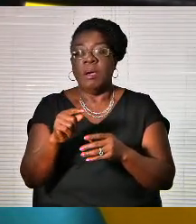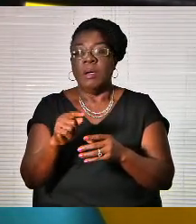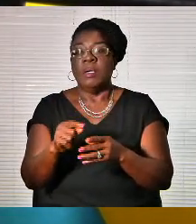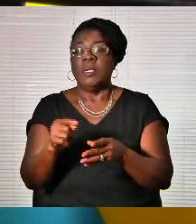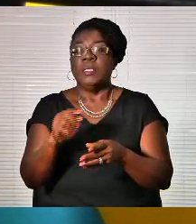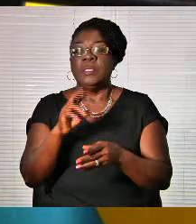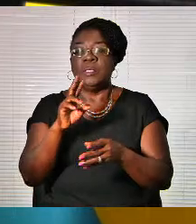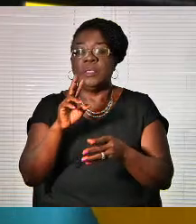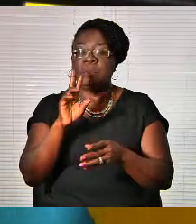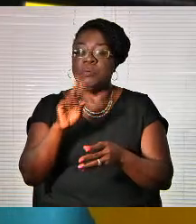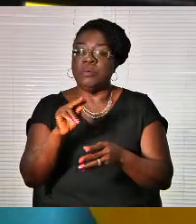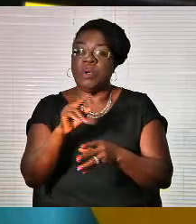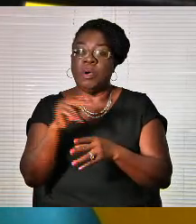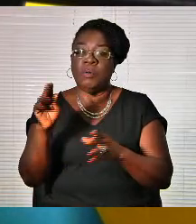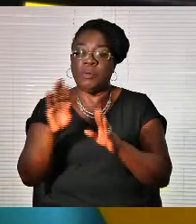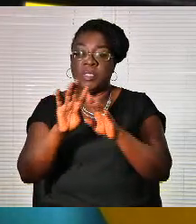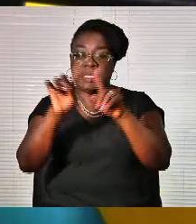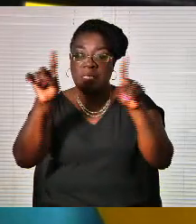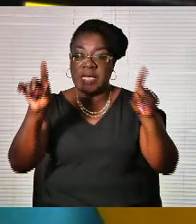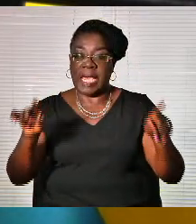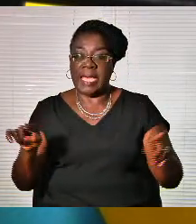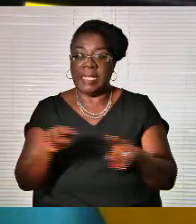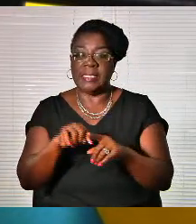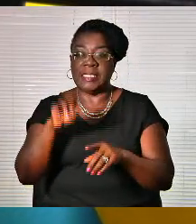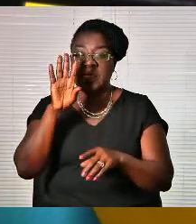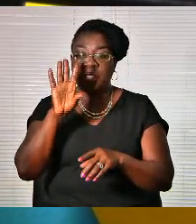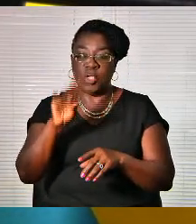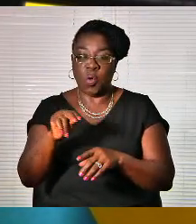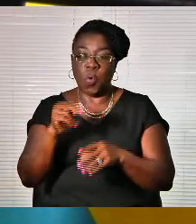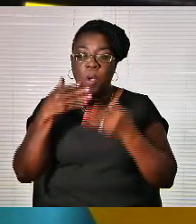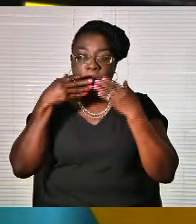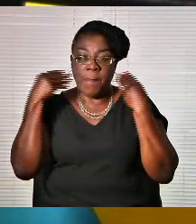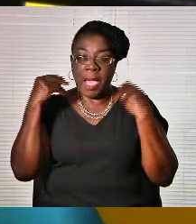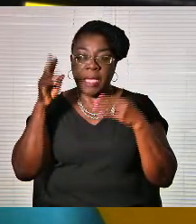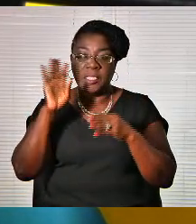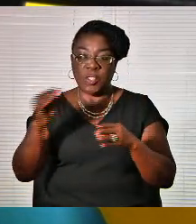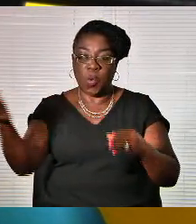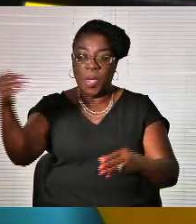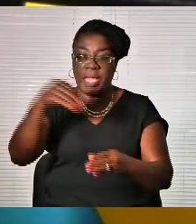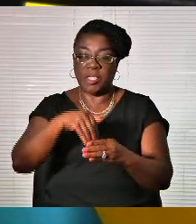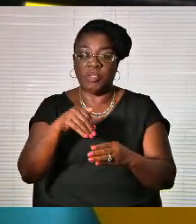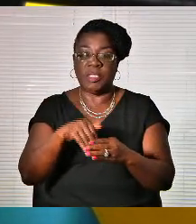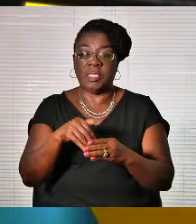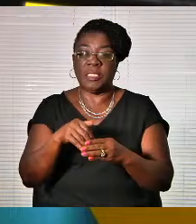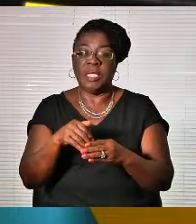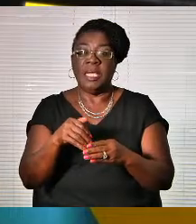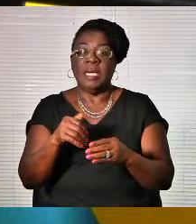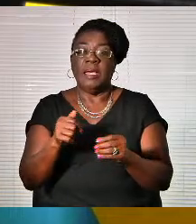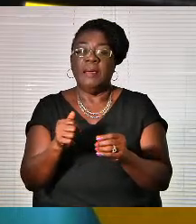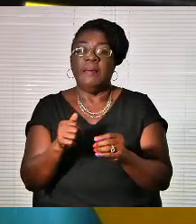as no mask, no entry, and a sanitizing station that you can utilize. If you do not see